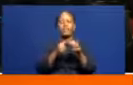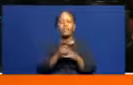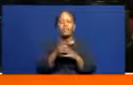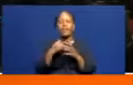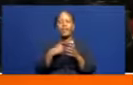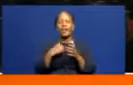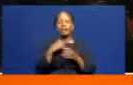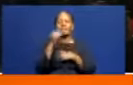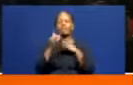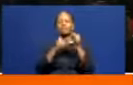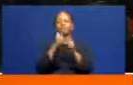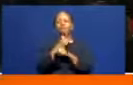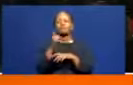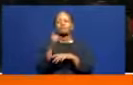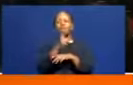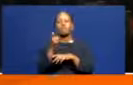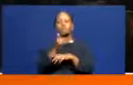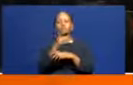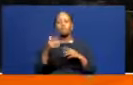the clip of our young innovators,